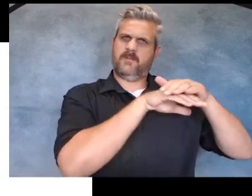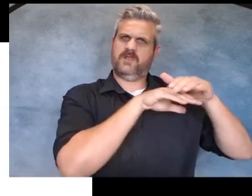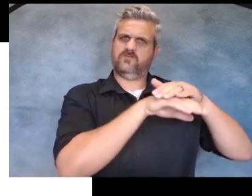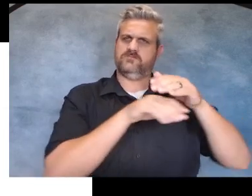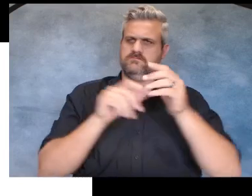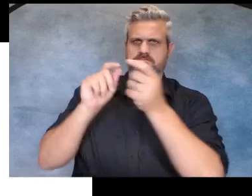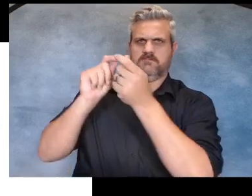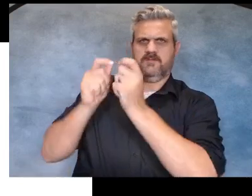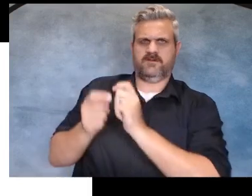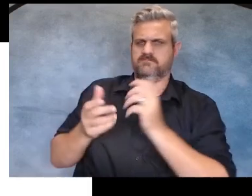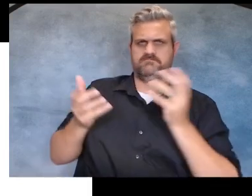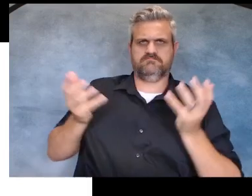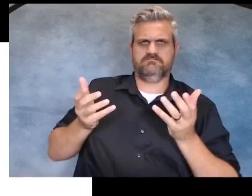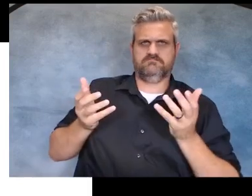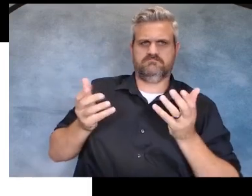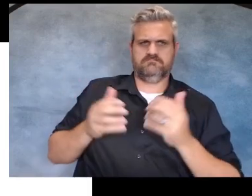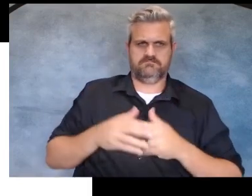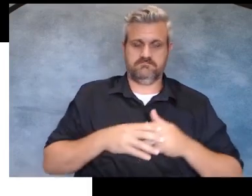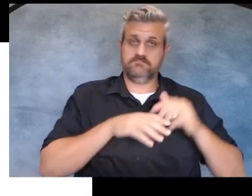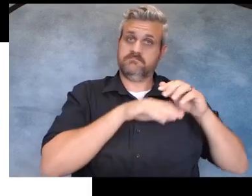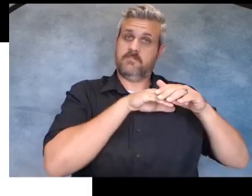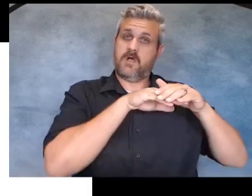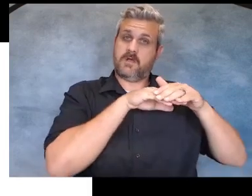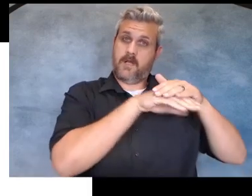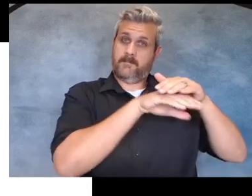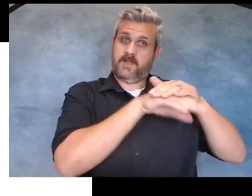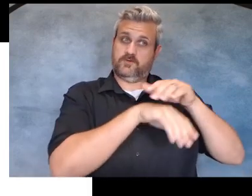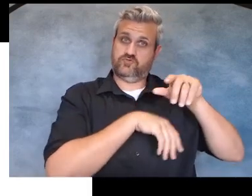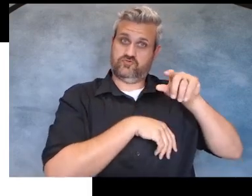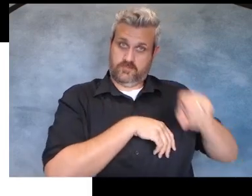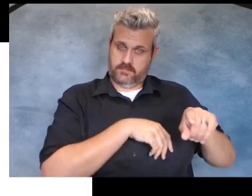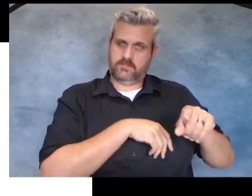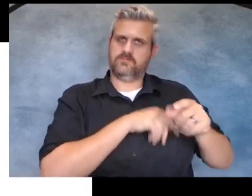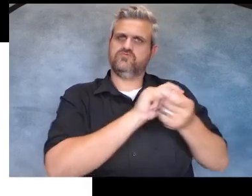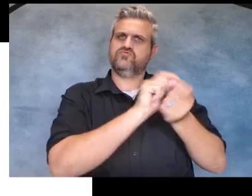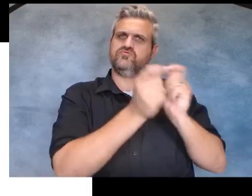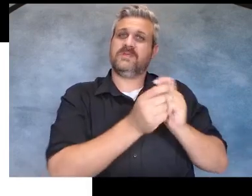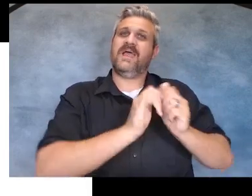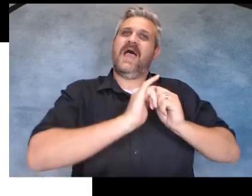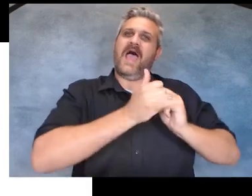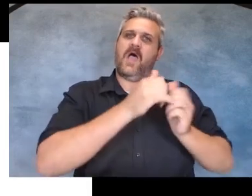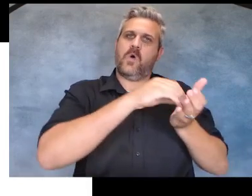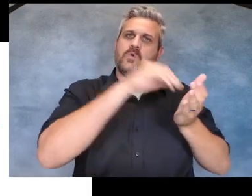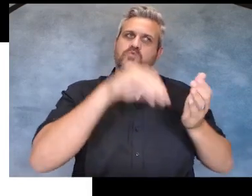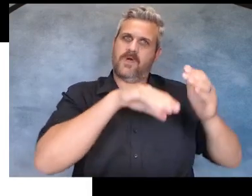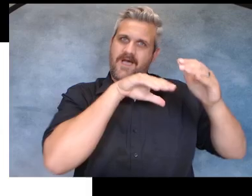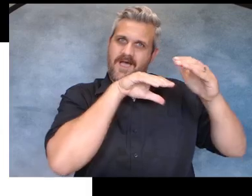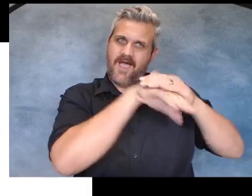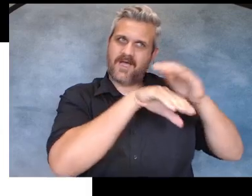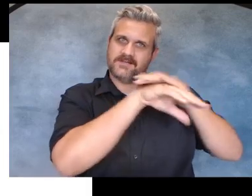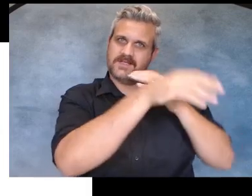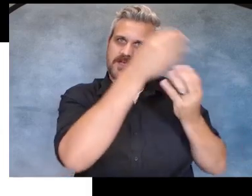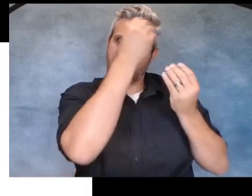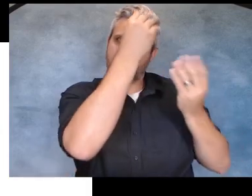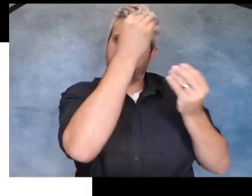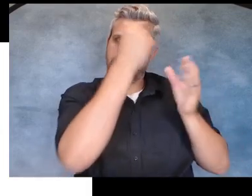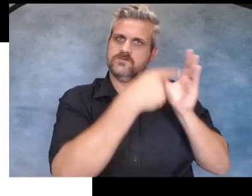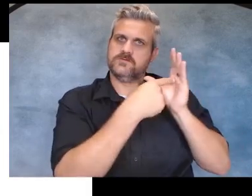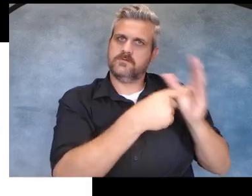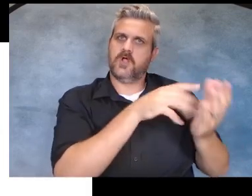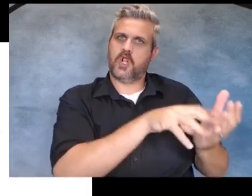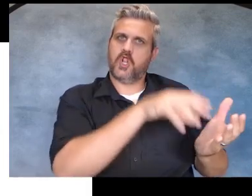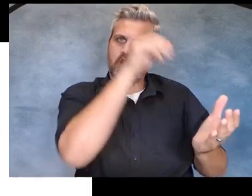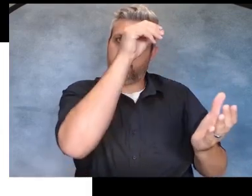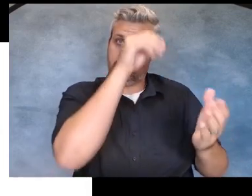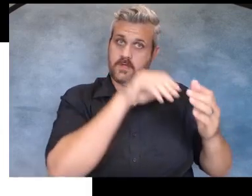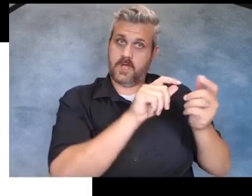What are accommodations and modifications? Accommodations change how a student accesses the information and demonstrates